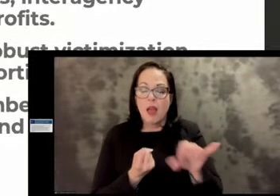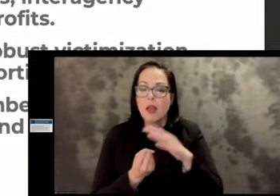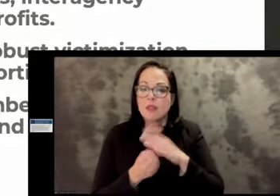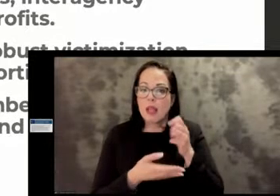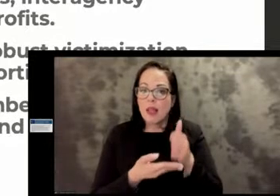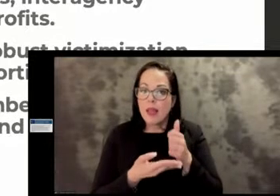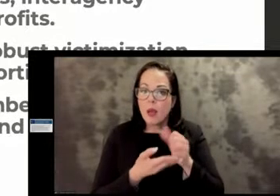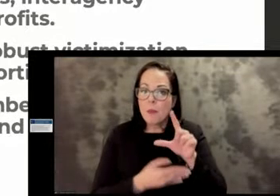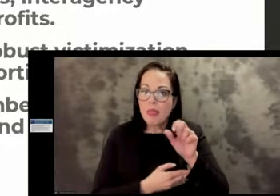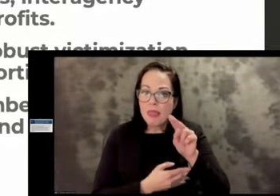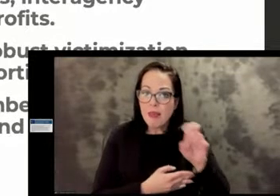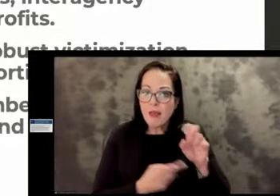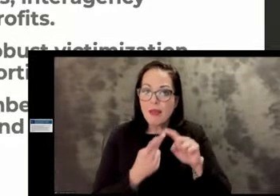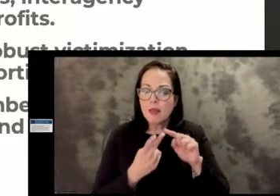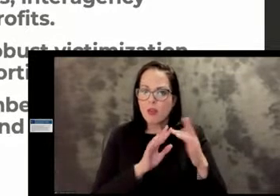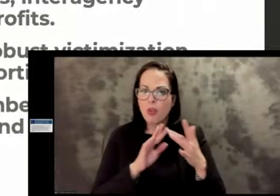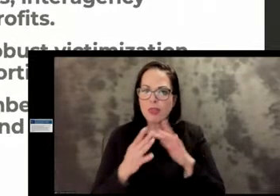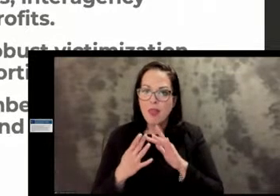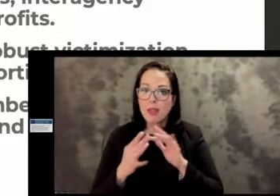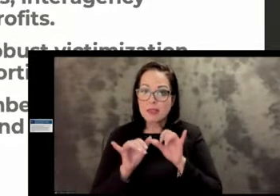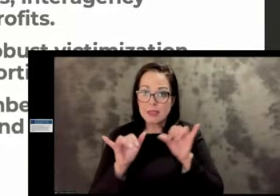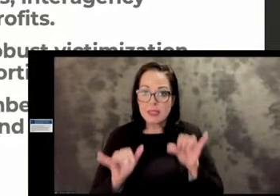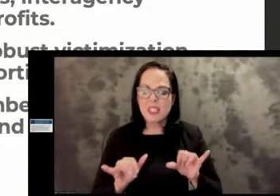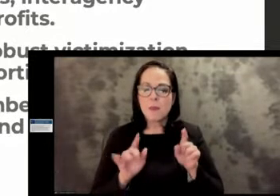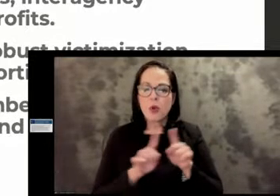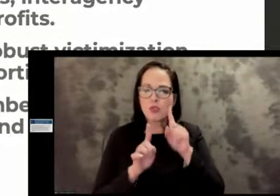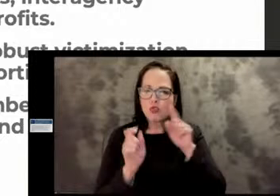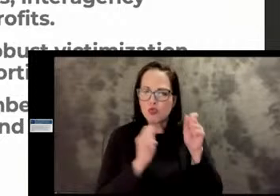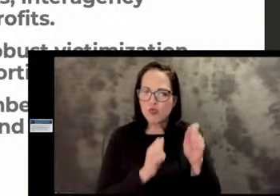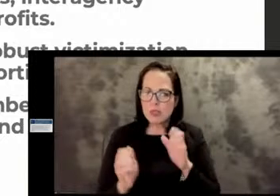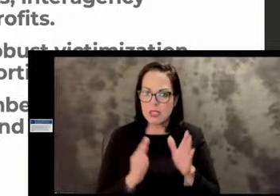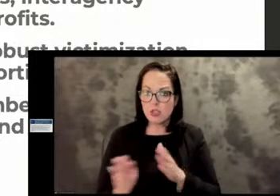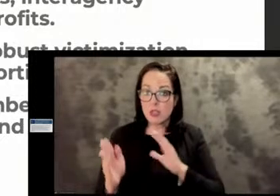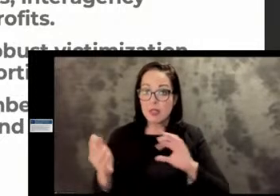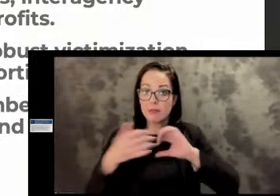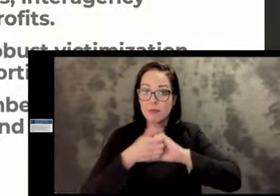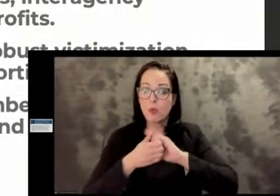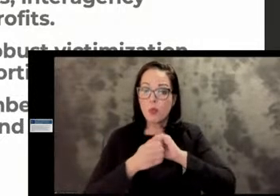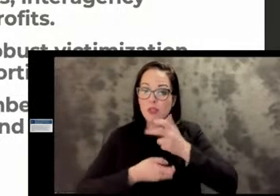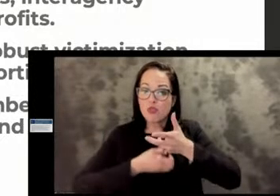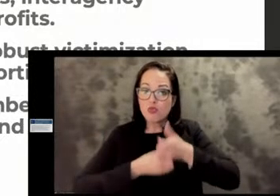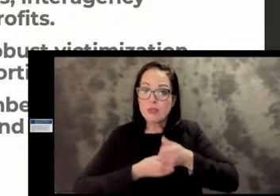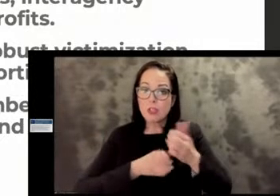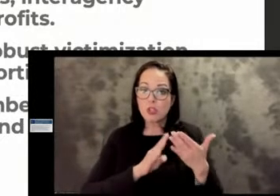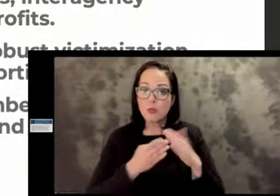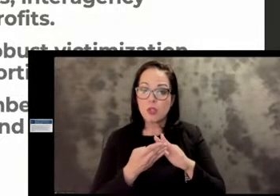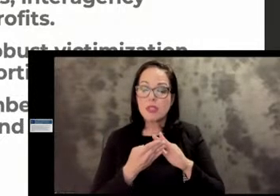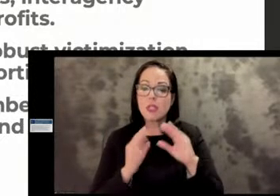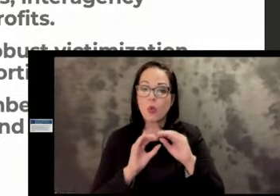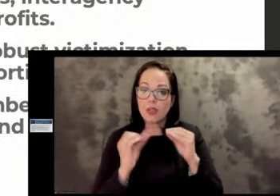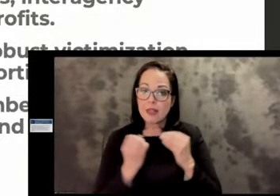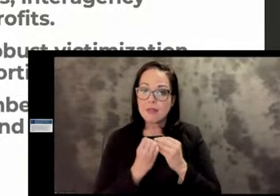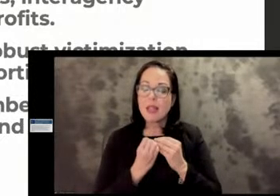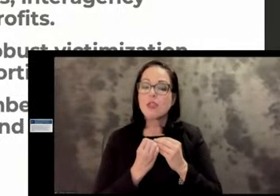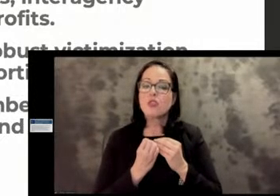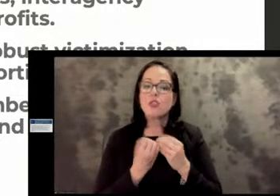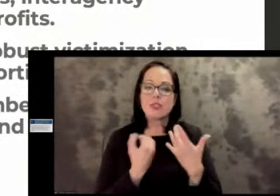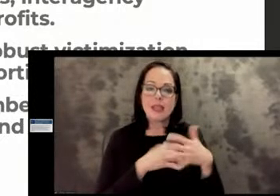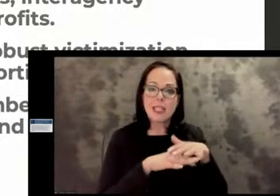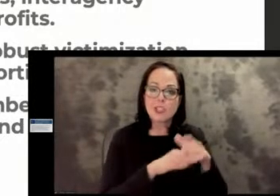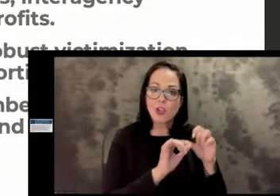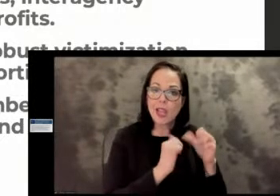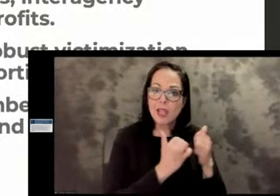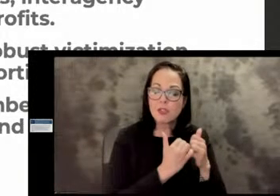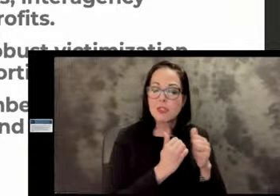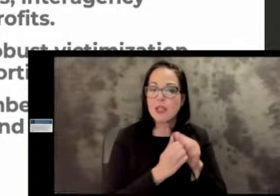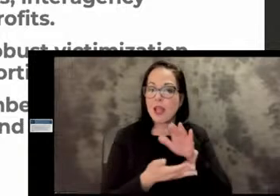helplines, online systems, and also strategic partnerships with trusted community organizations, interagency centers, and